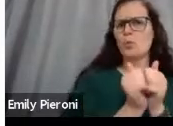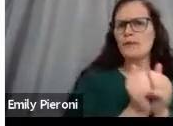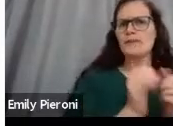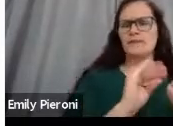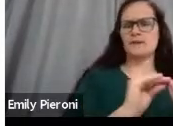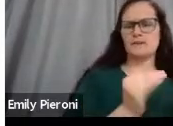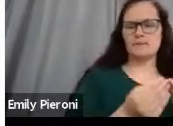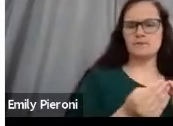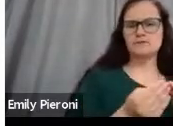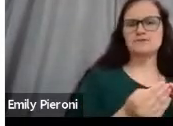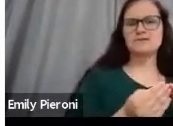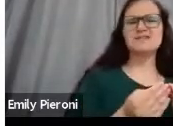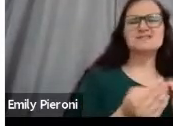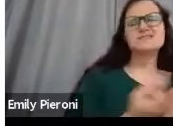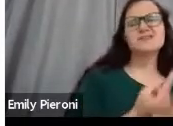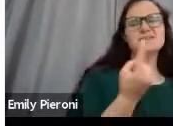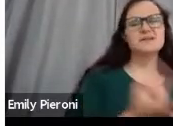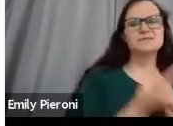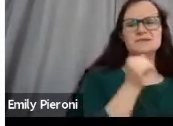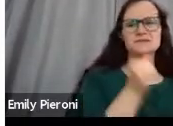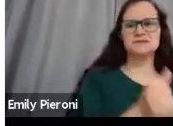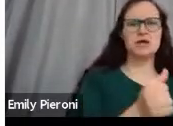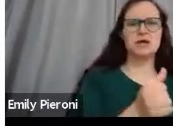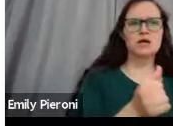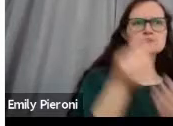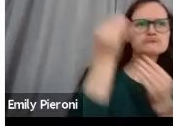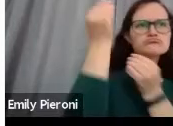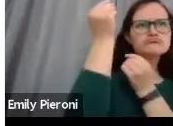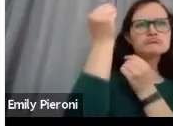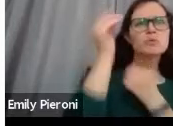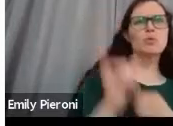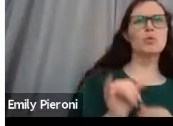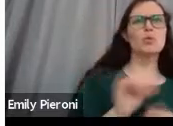gets overlooked oftentimes when we get bogged down in numbers.